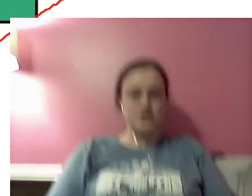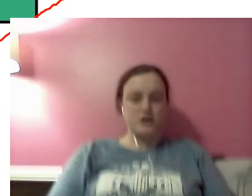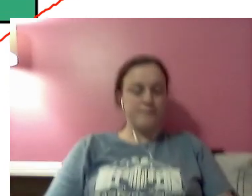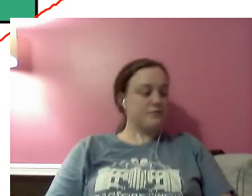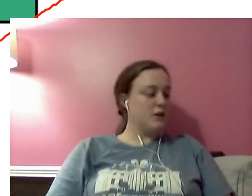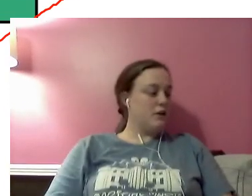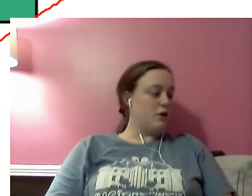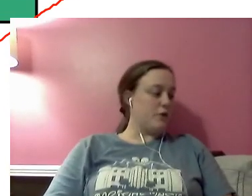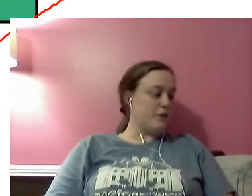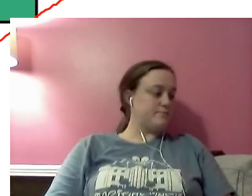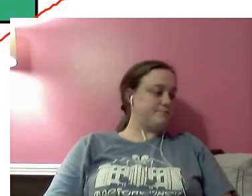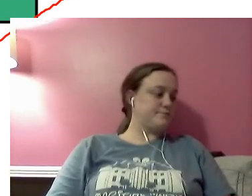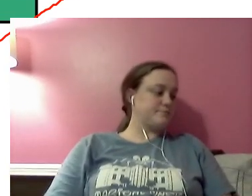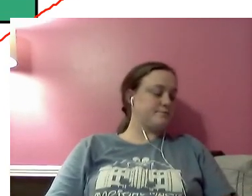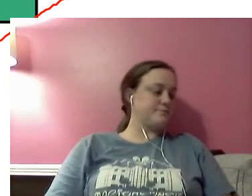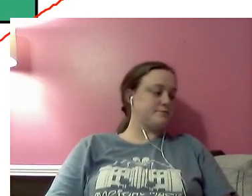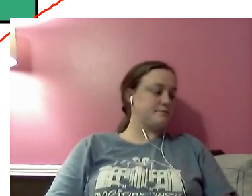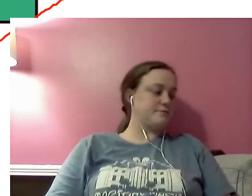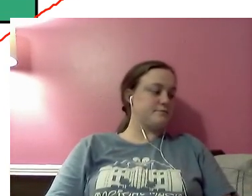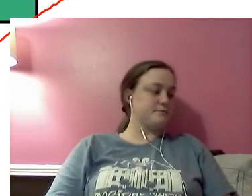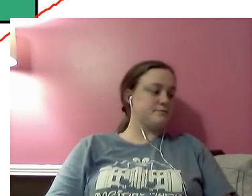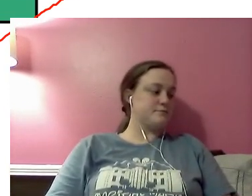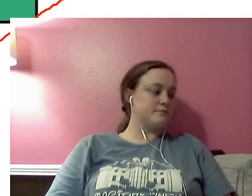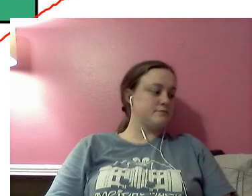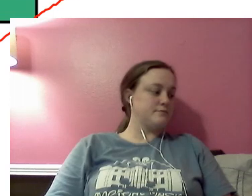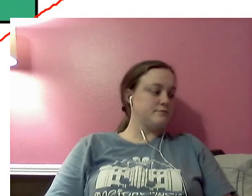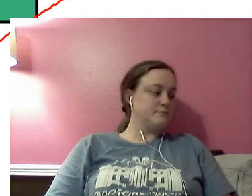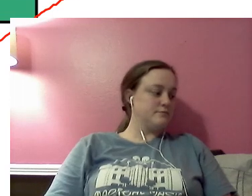Good job. Okay.